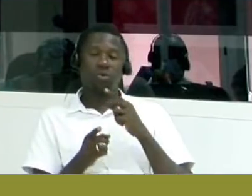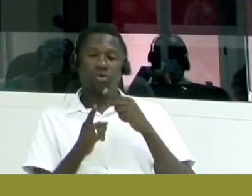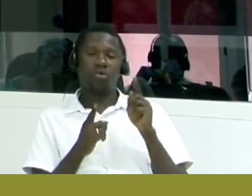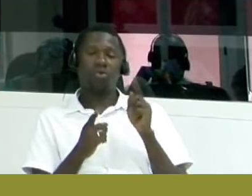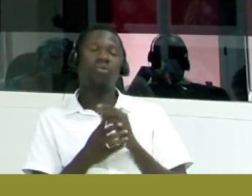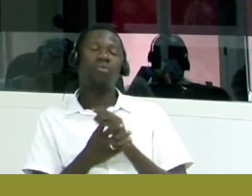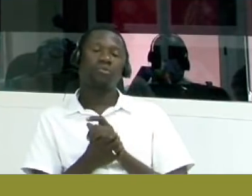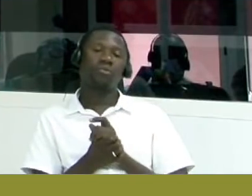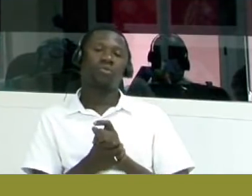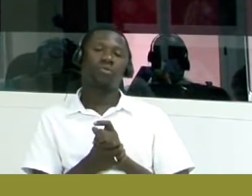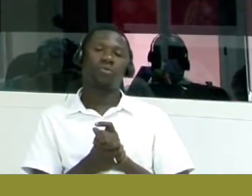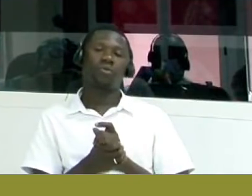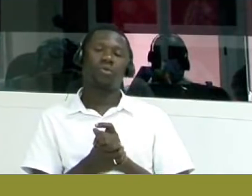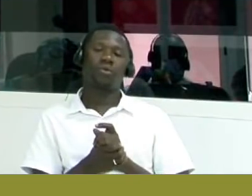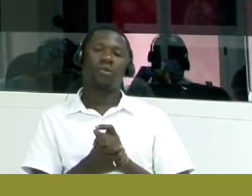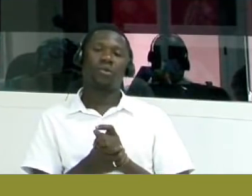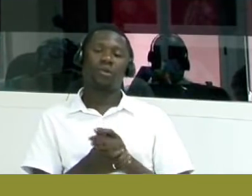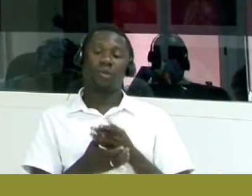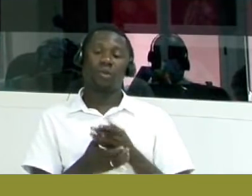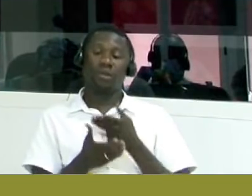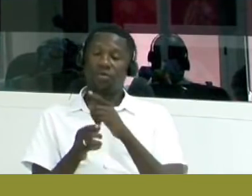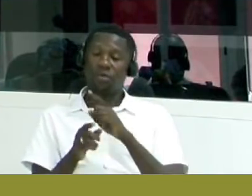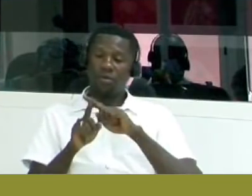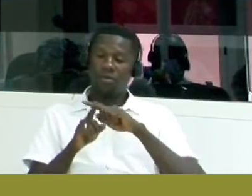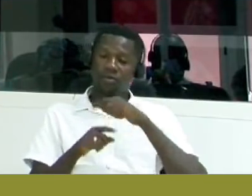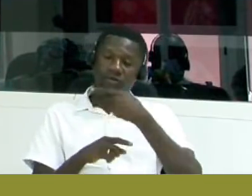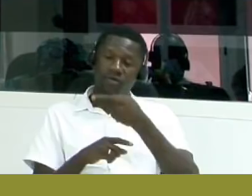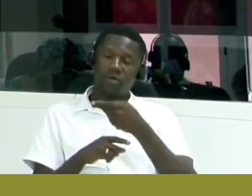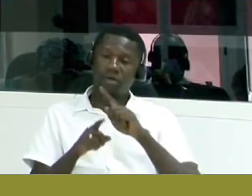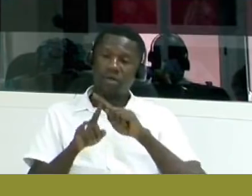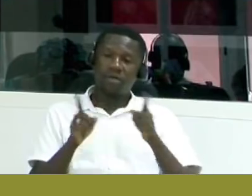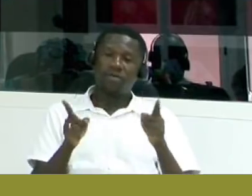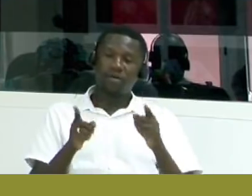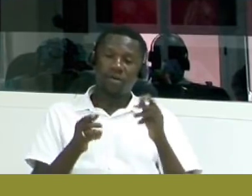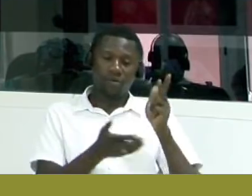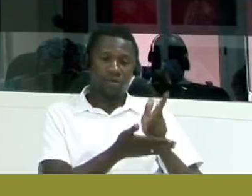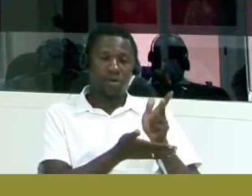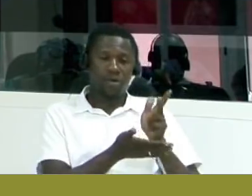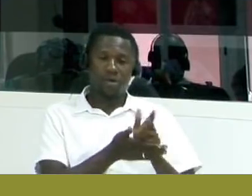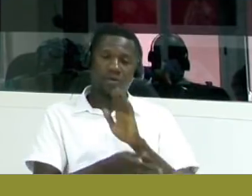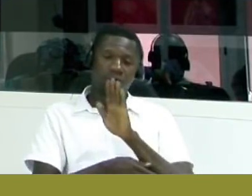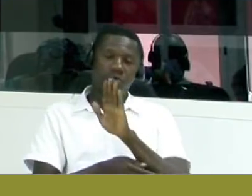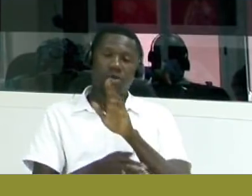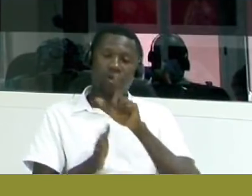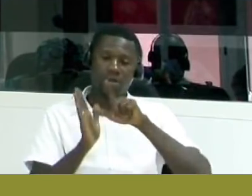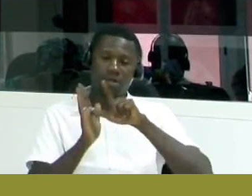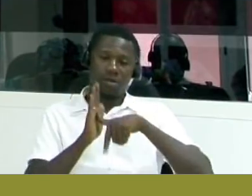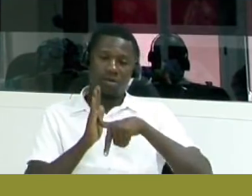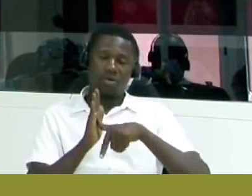this is from a different witness. Hold a second, let me read it.